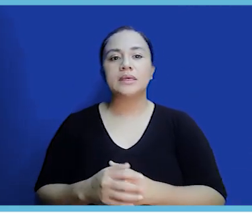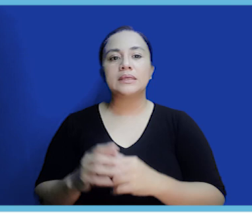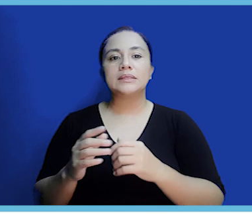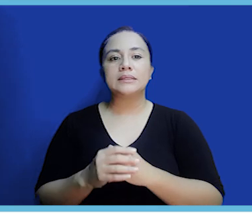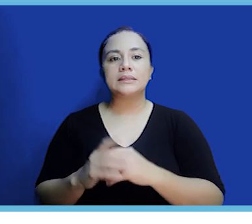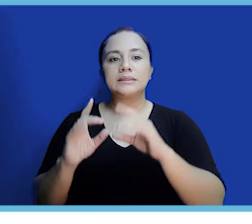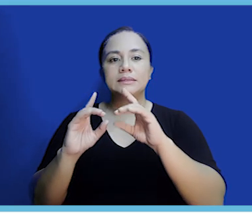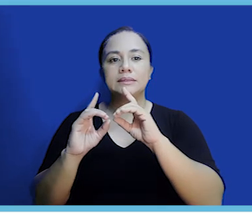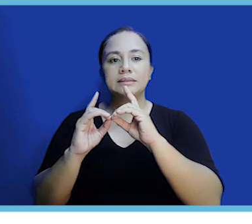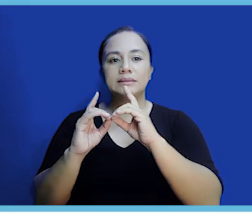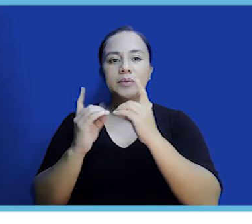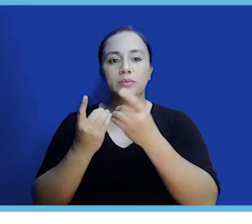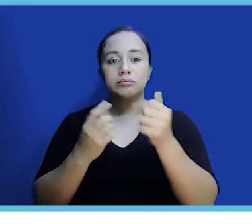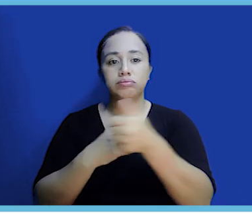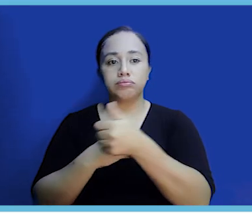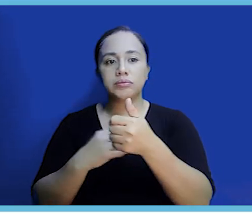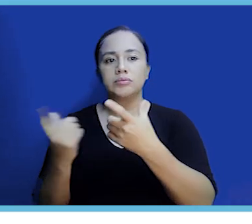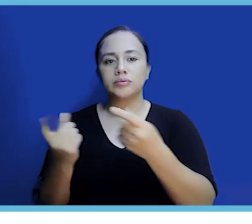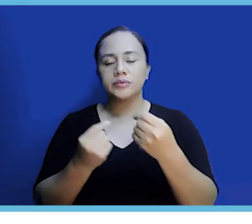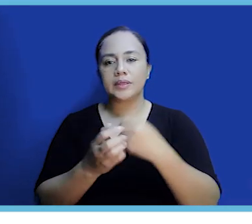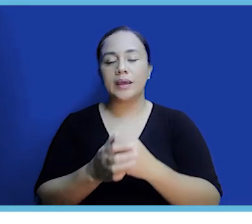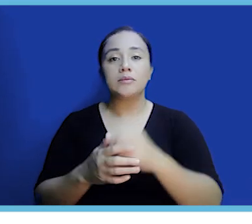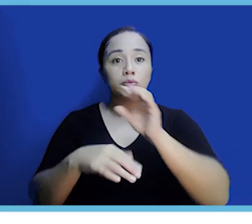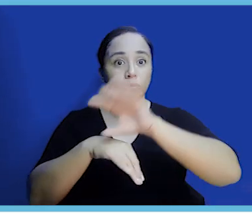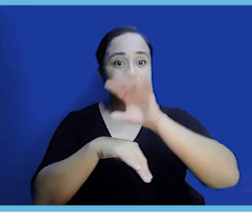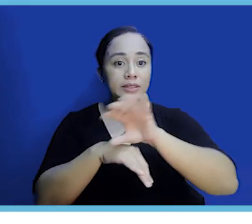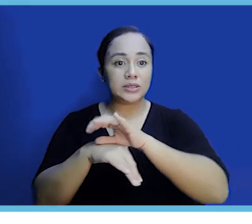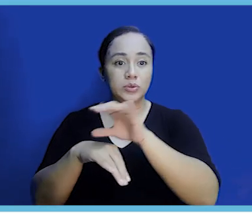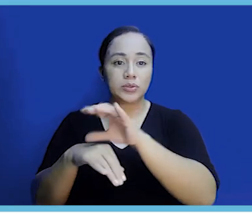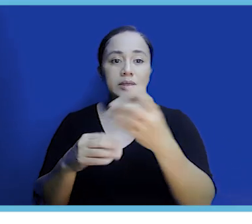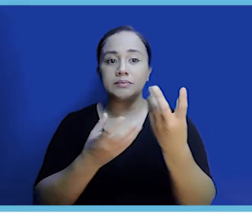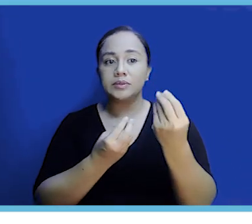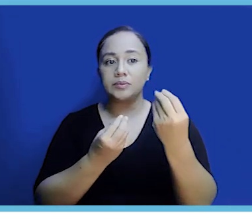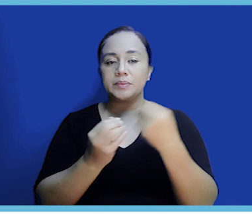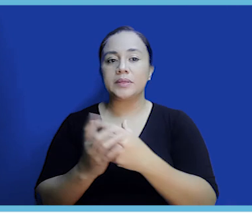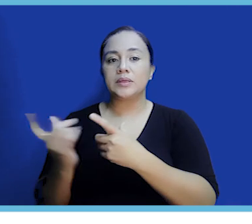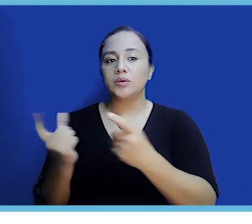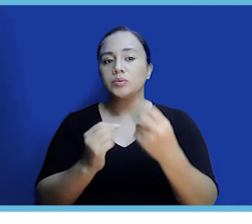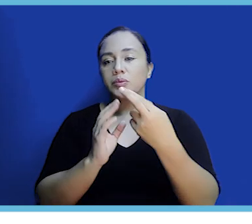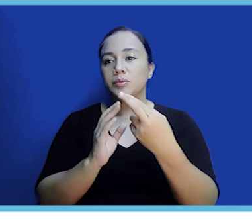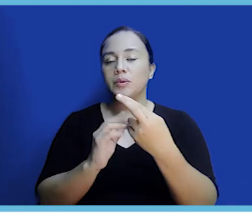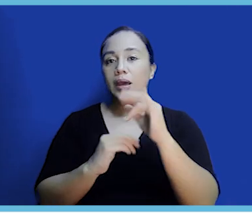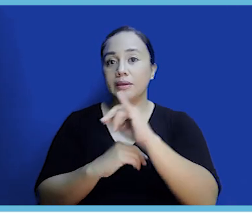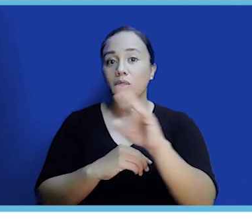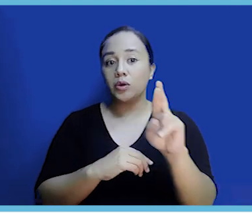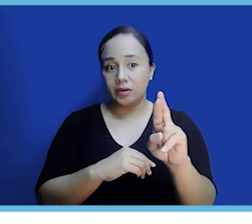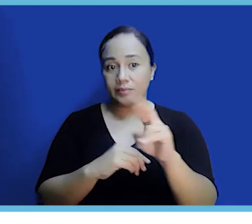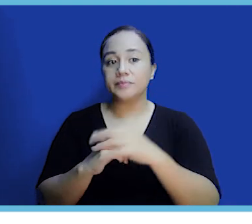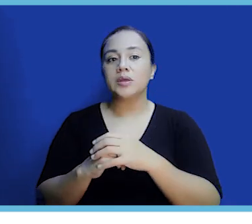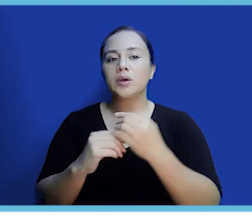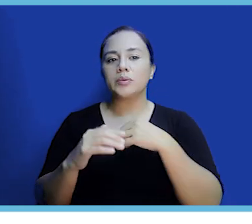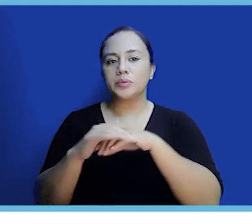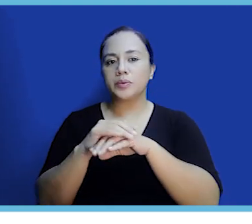1. The Department of Transportation is conducting stakeholders' consultation on the updating of the implementing rules